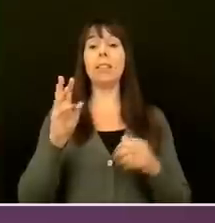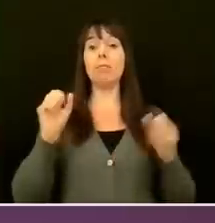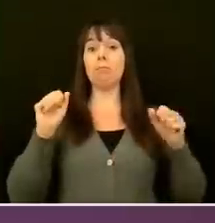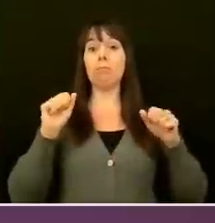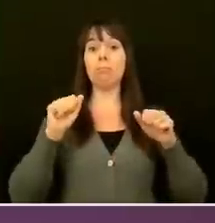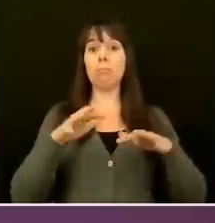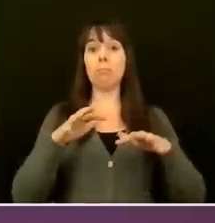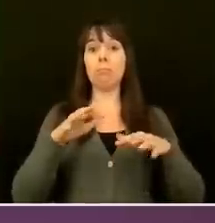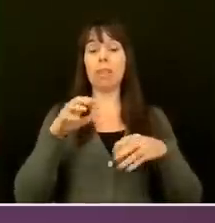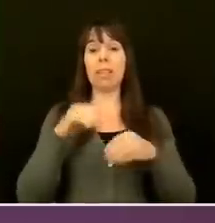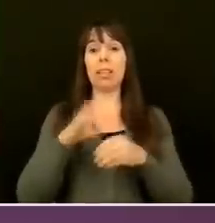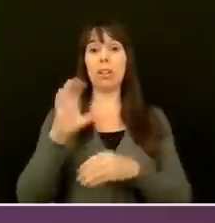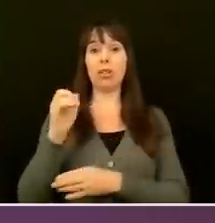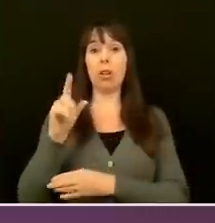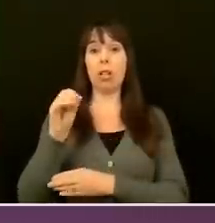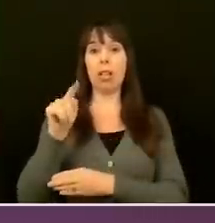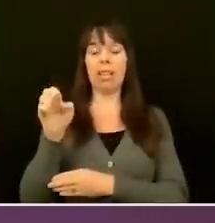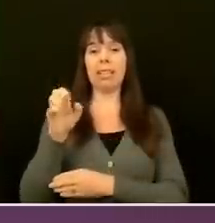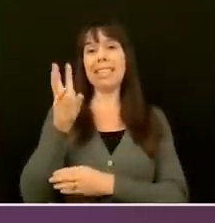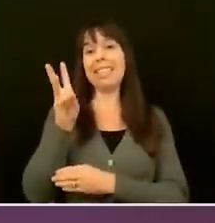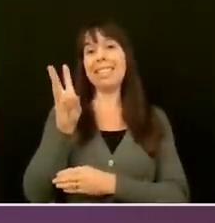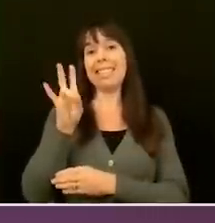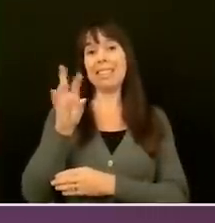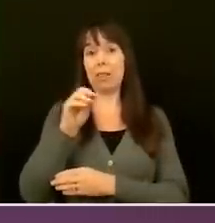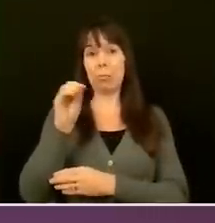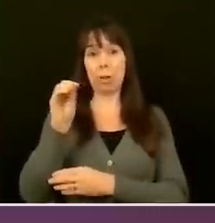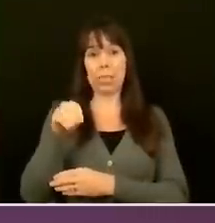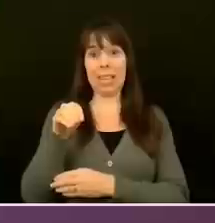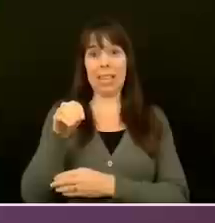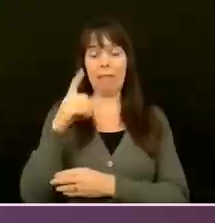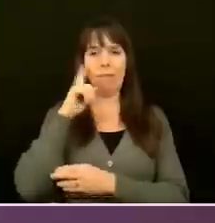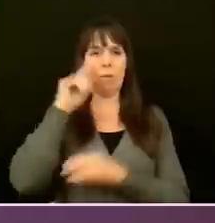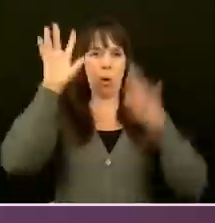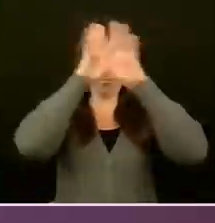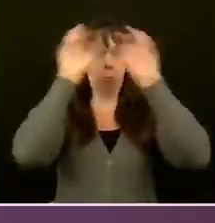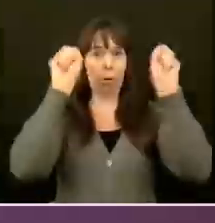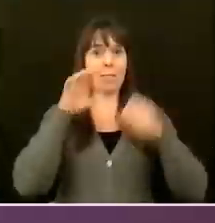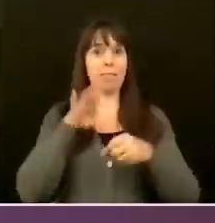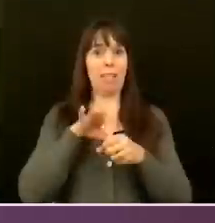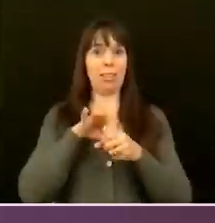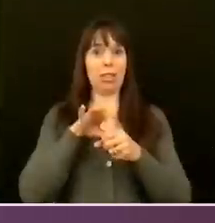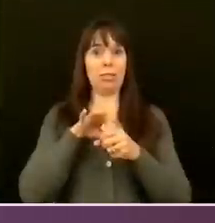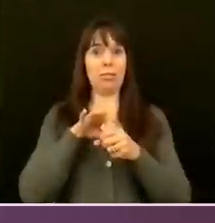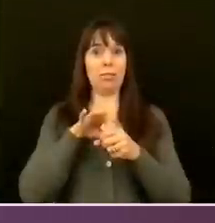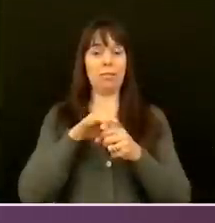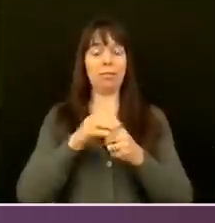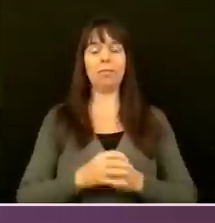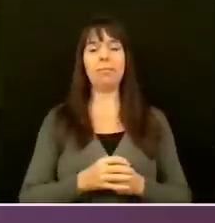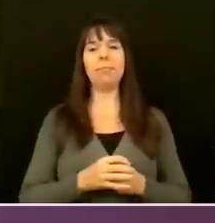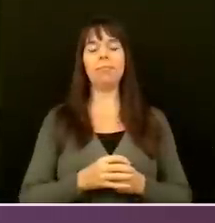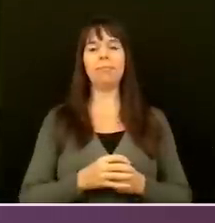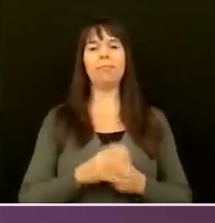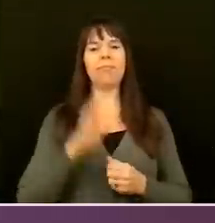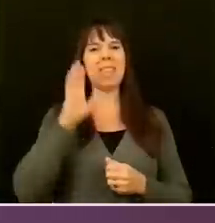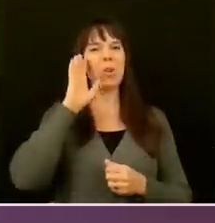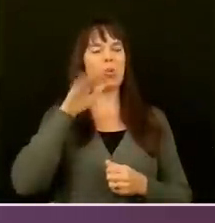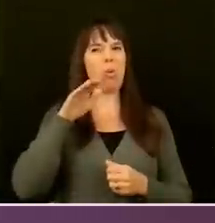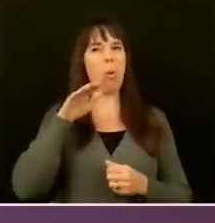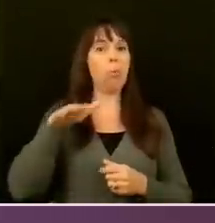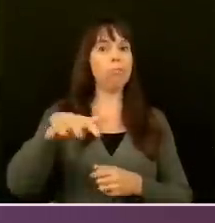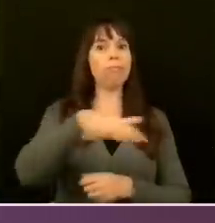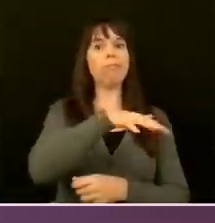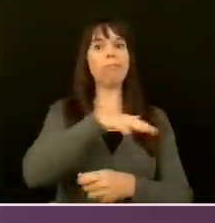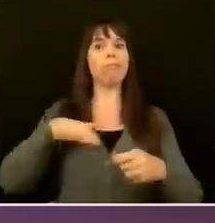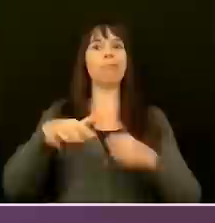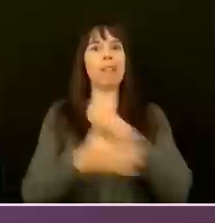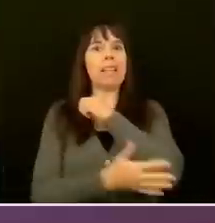Charlotte was 67% in the presidential election. Now, you know the surrounding counties, and you